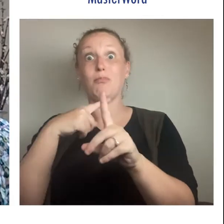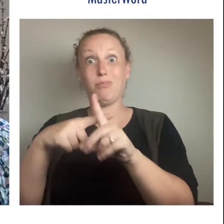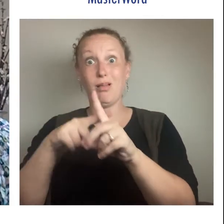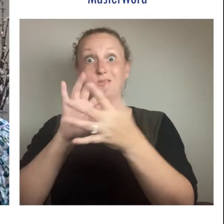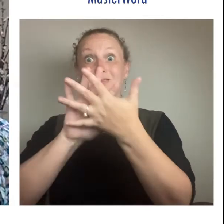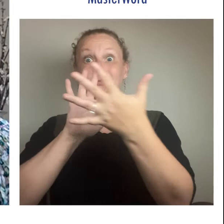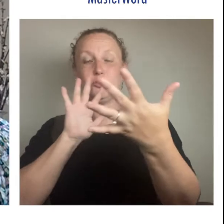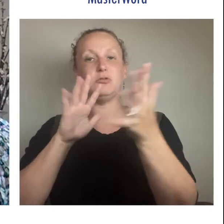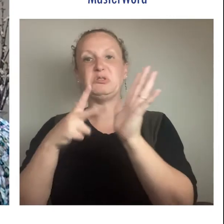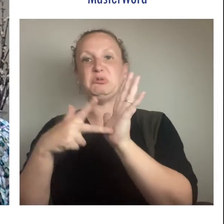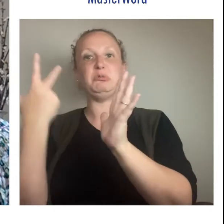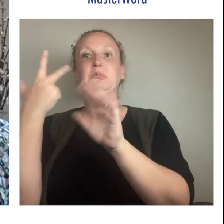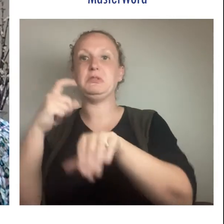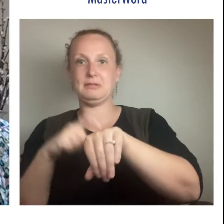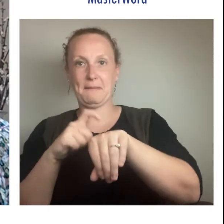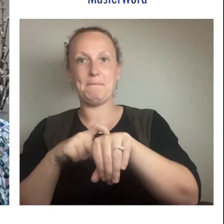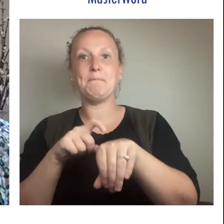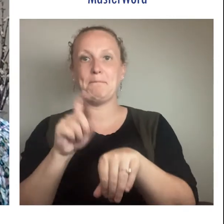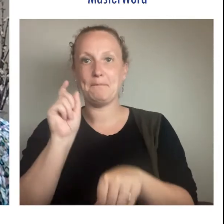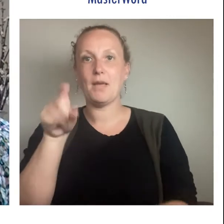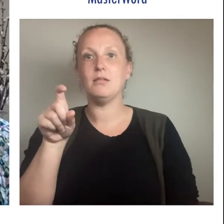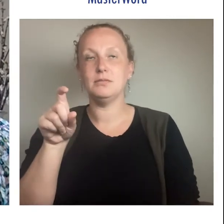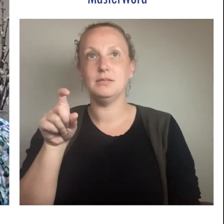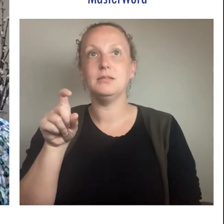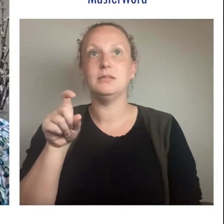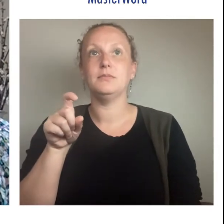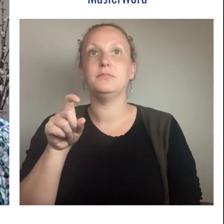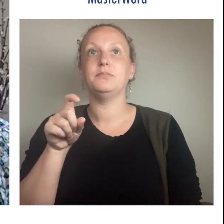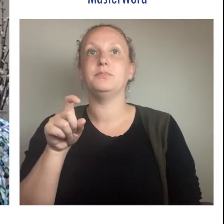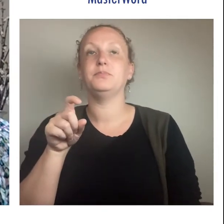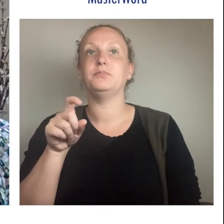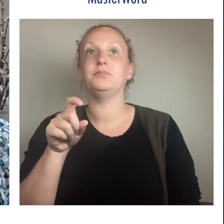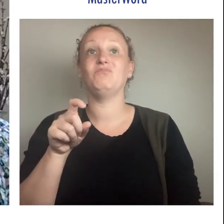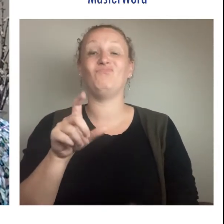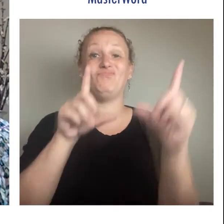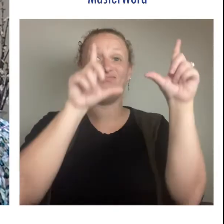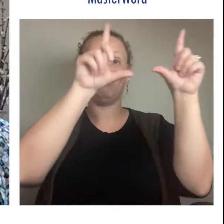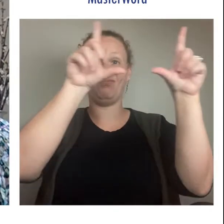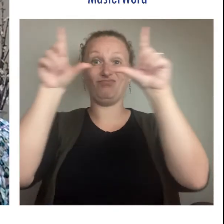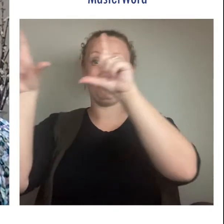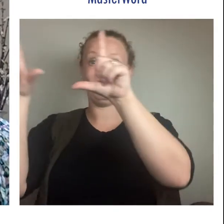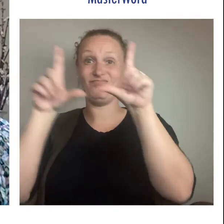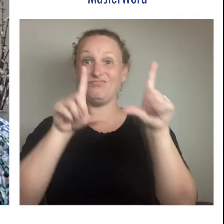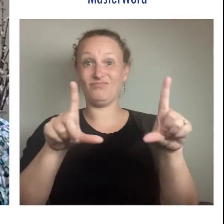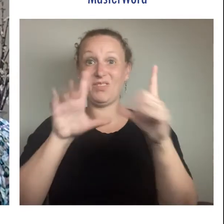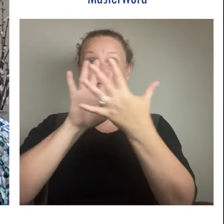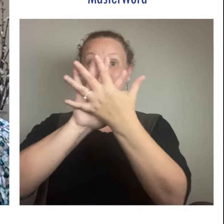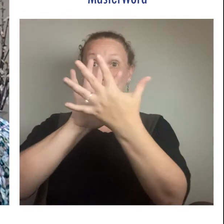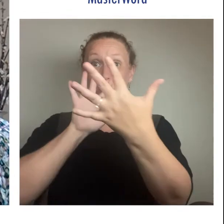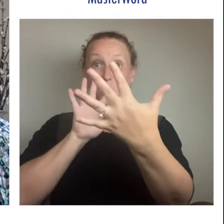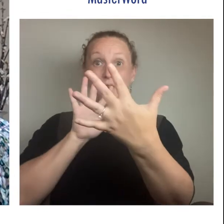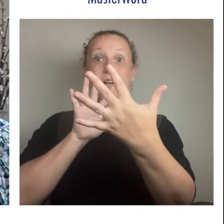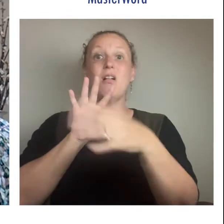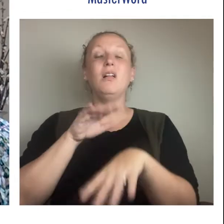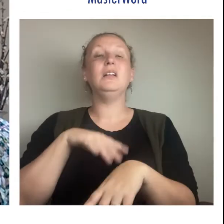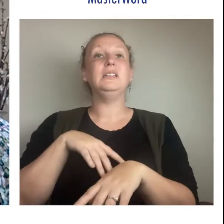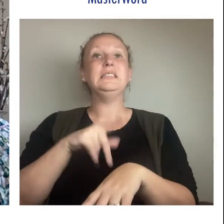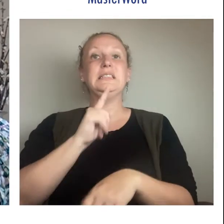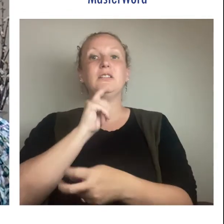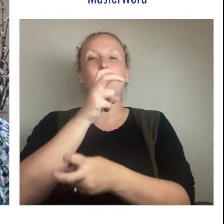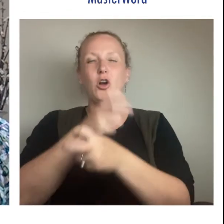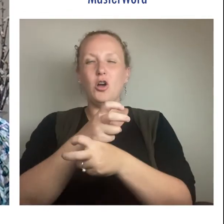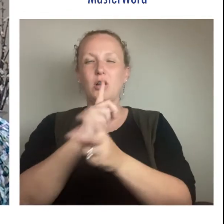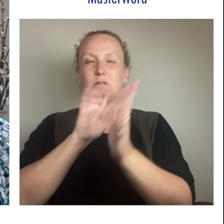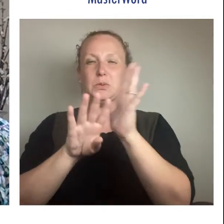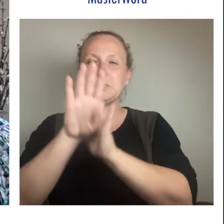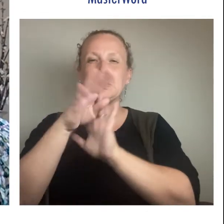And it's also harder to build a rapport with both your client